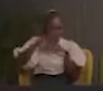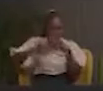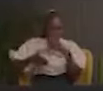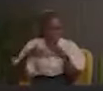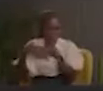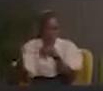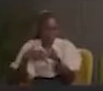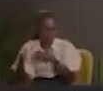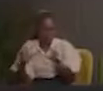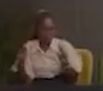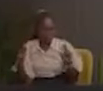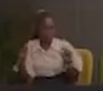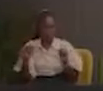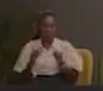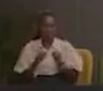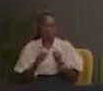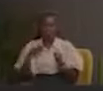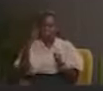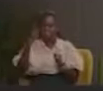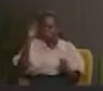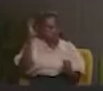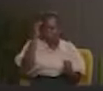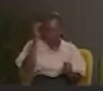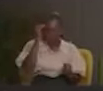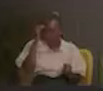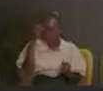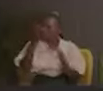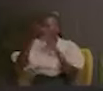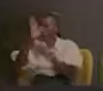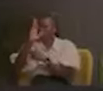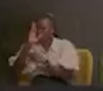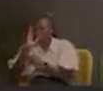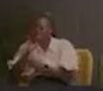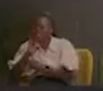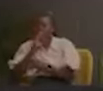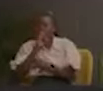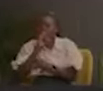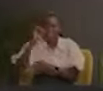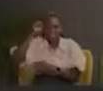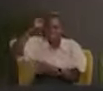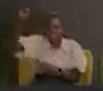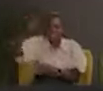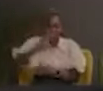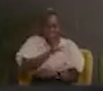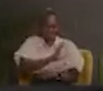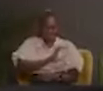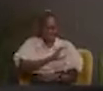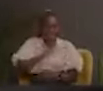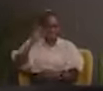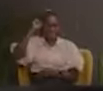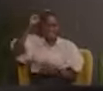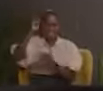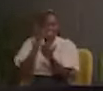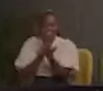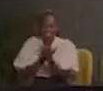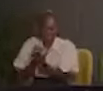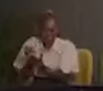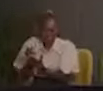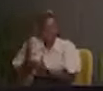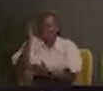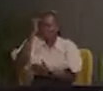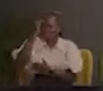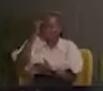now? Yes. The knowledge of God, his character, his integrity, the knowledge of